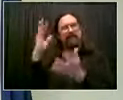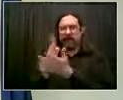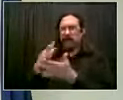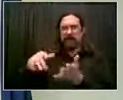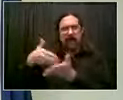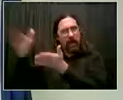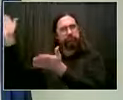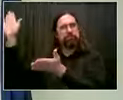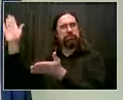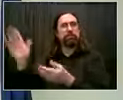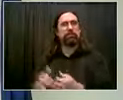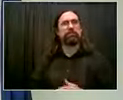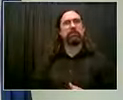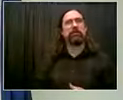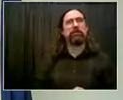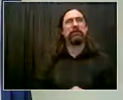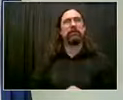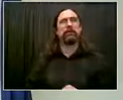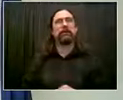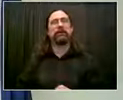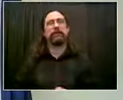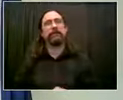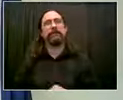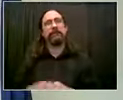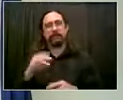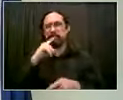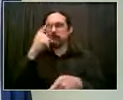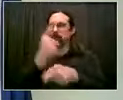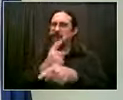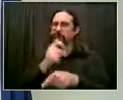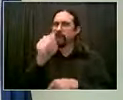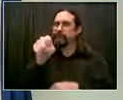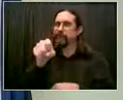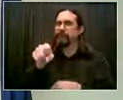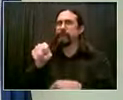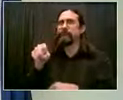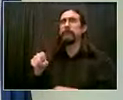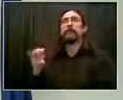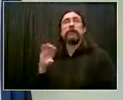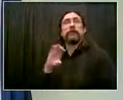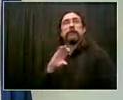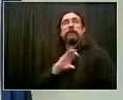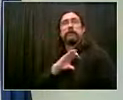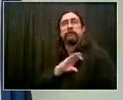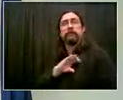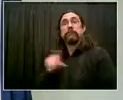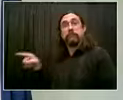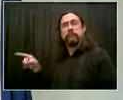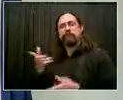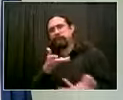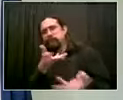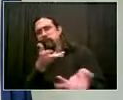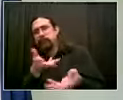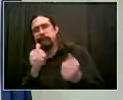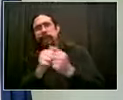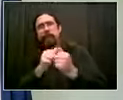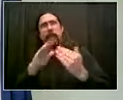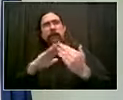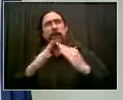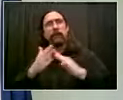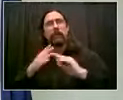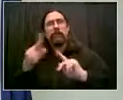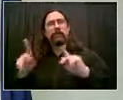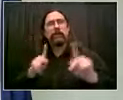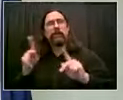long. It is so difficult to get people to cooperate. I started a witness protection program in my office